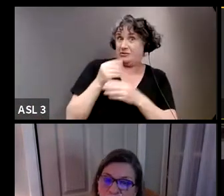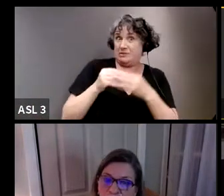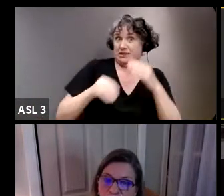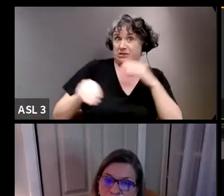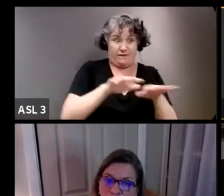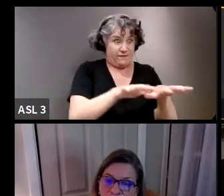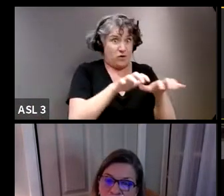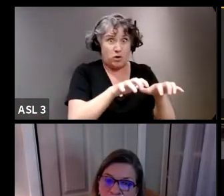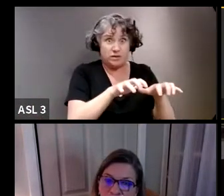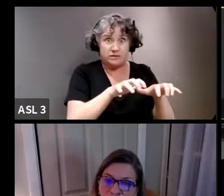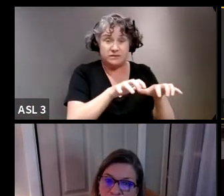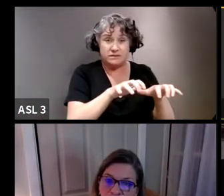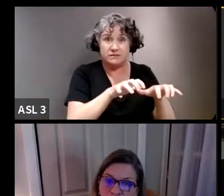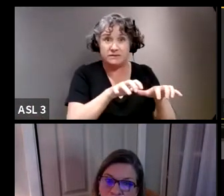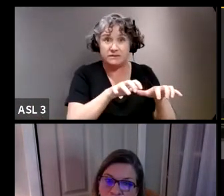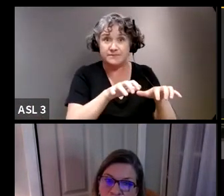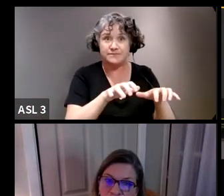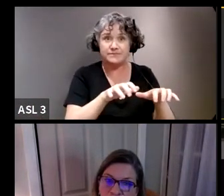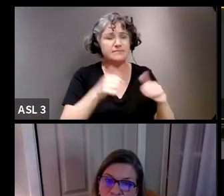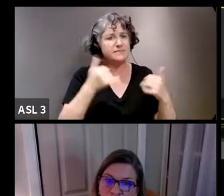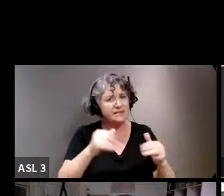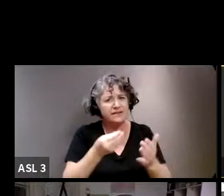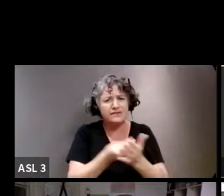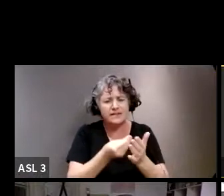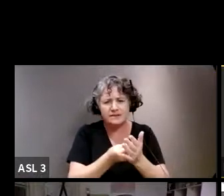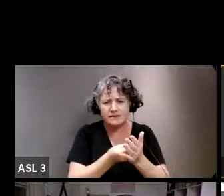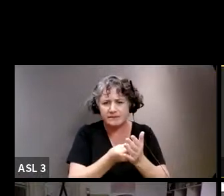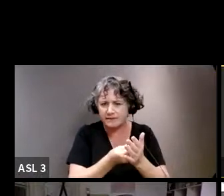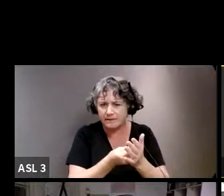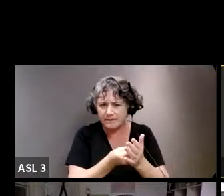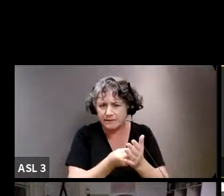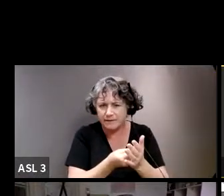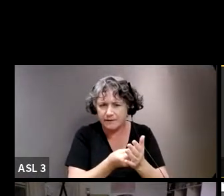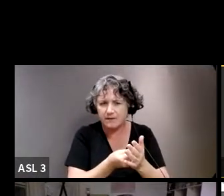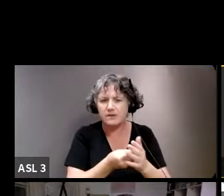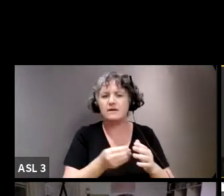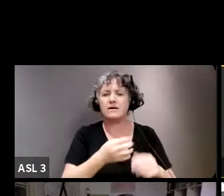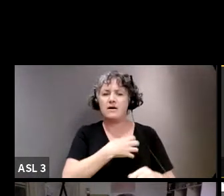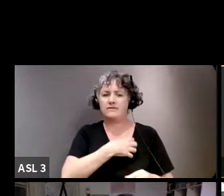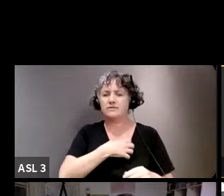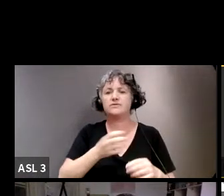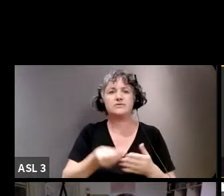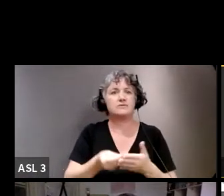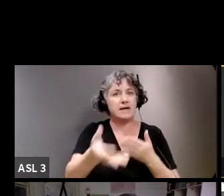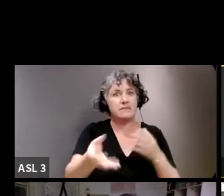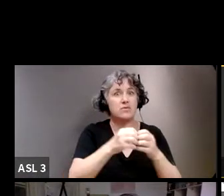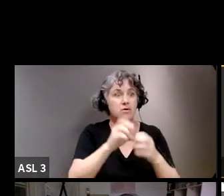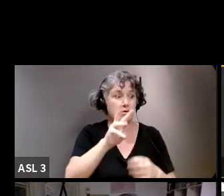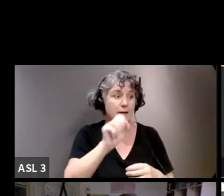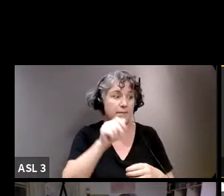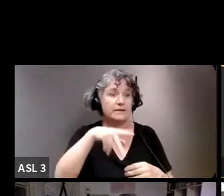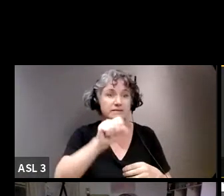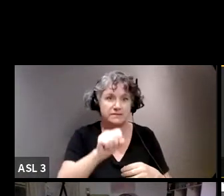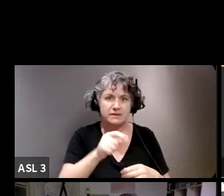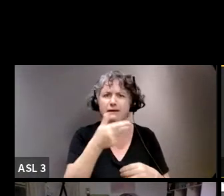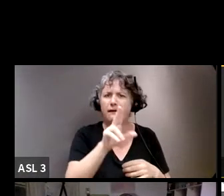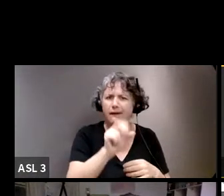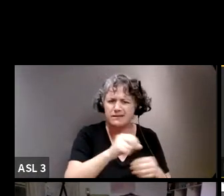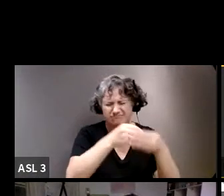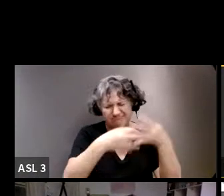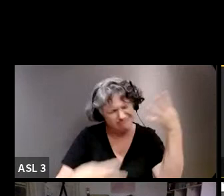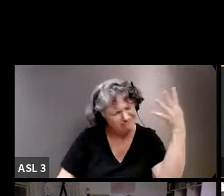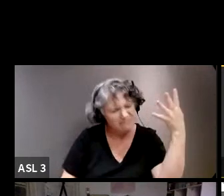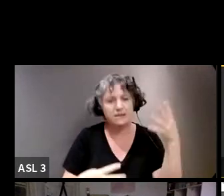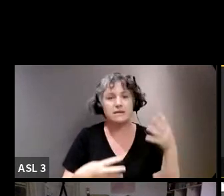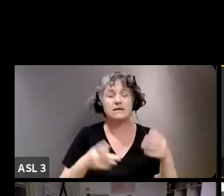are proving the funding required to hire ops officers to purchase guns bullets tasers cartridges batons uniforms and handcuffs when a person